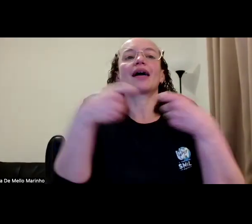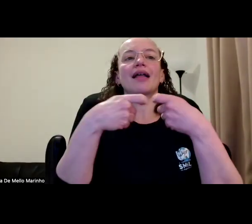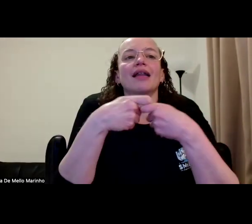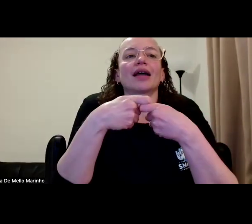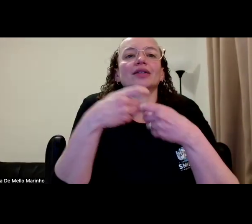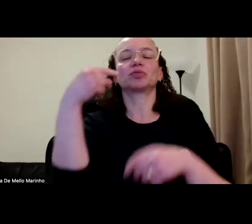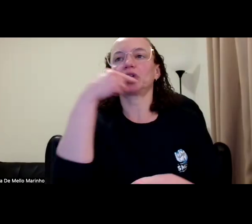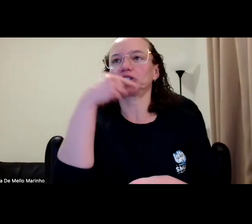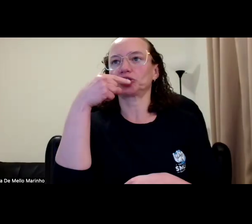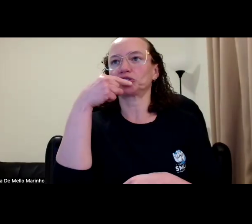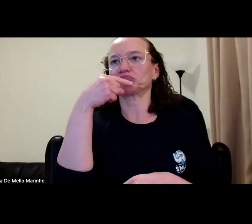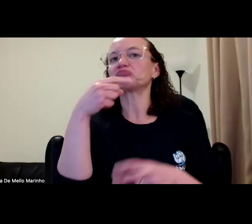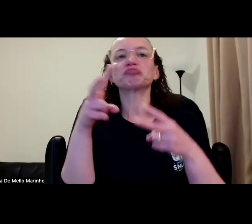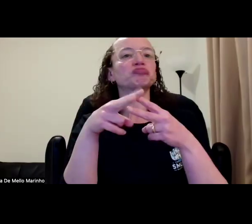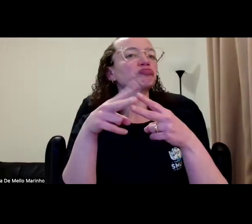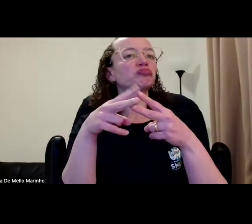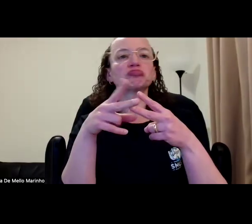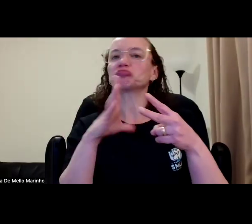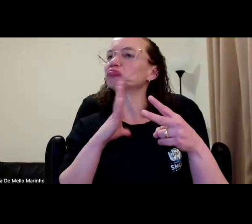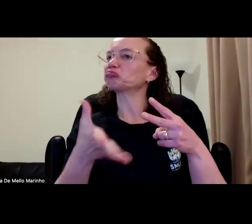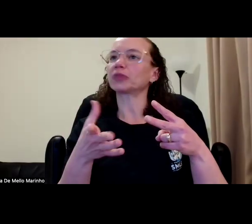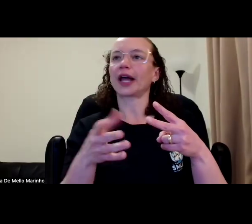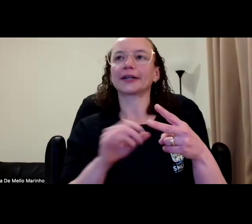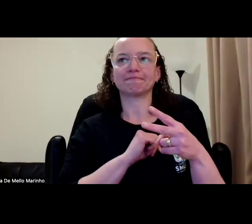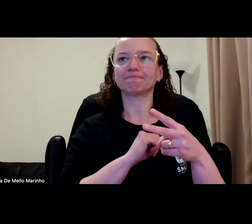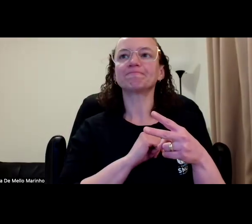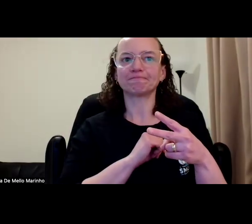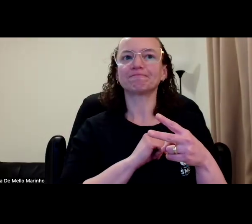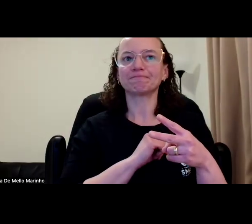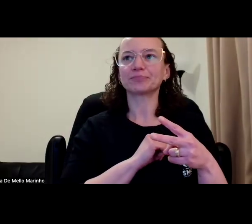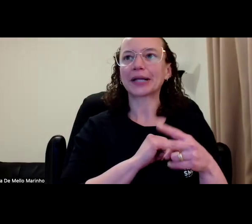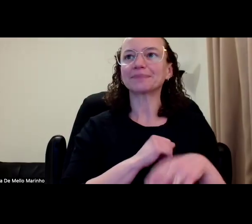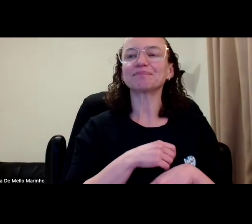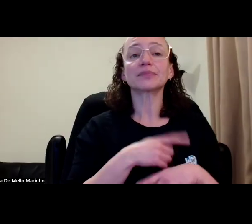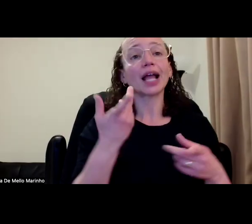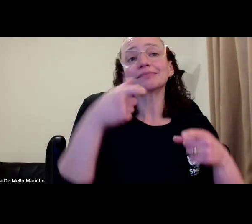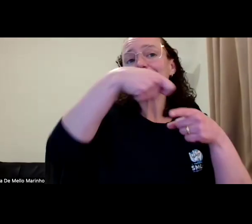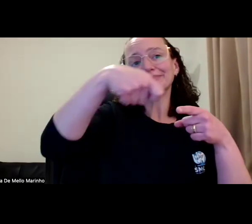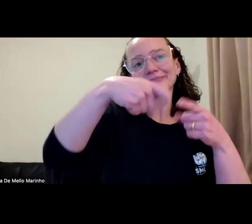Or an electric toothbrush. Either one is fine.